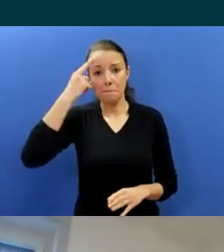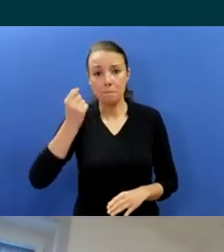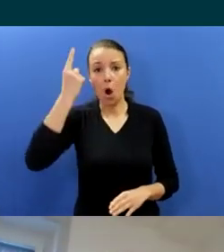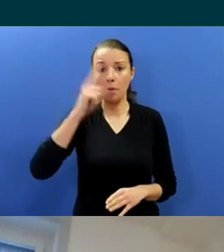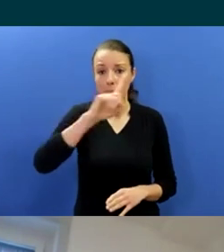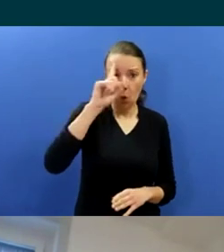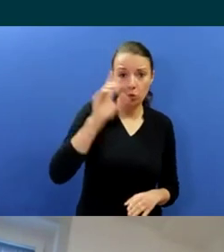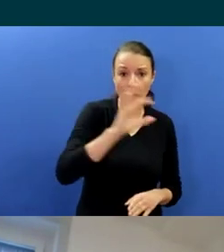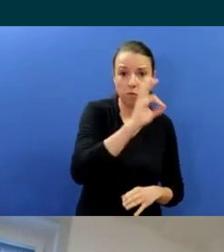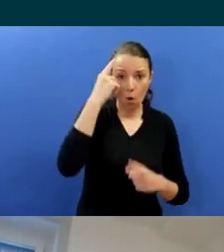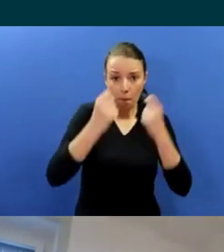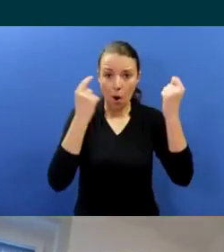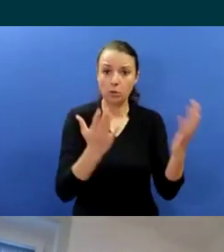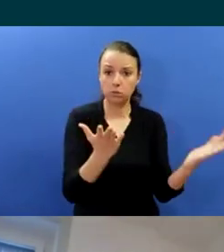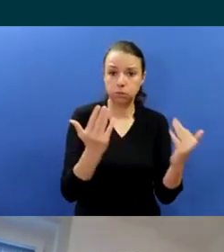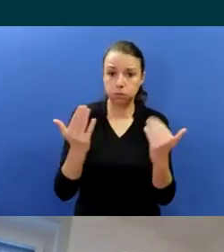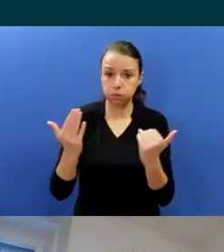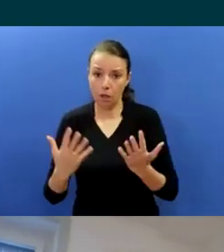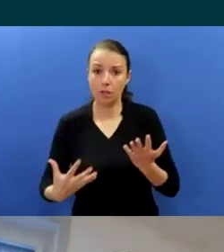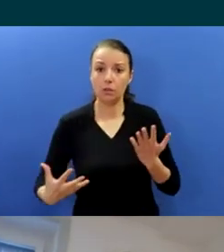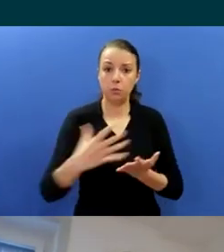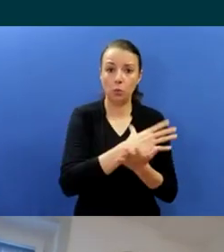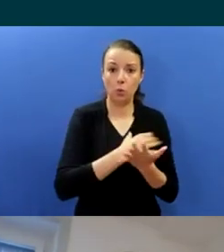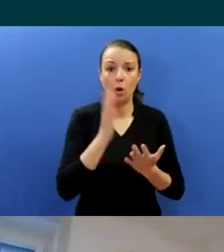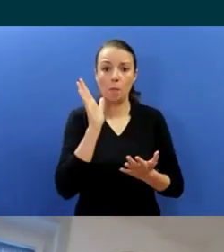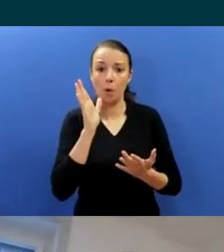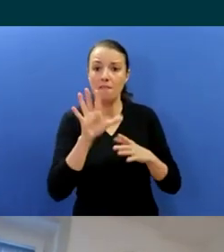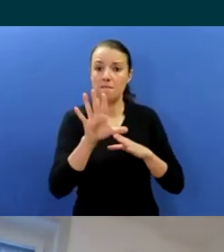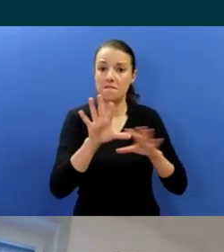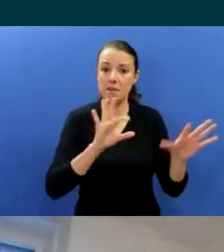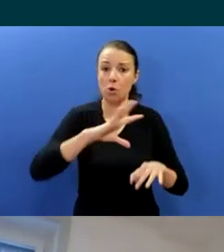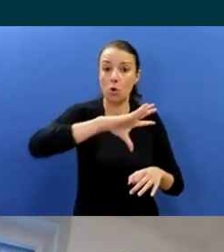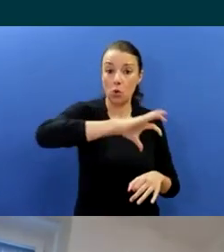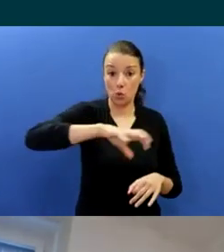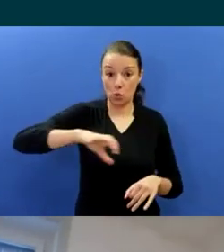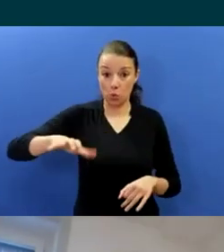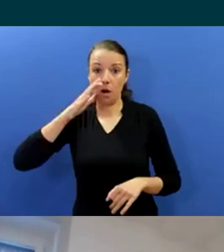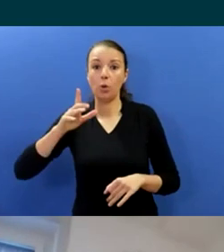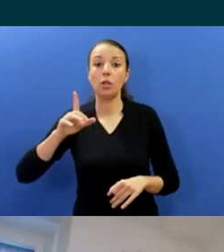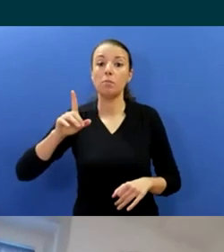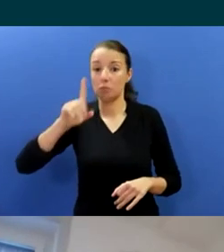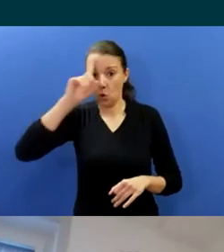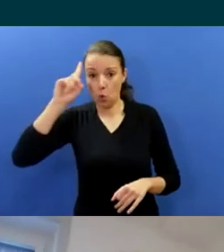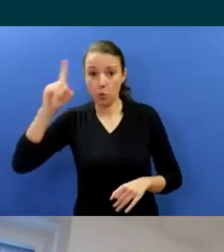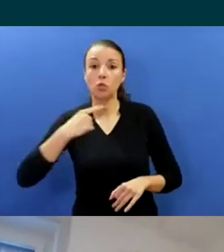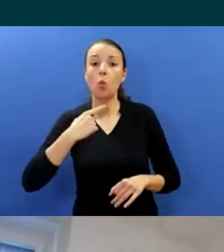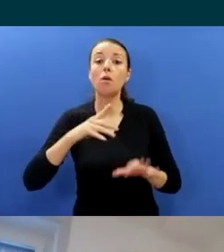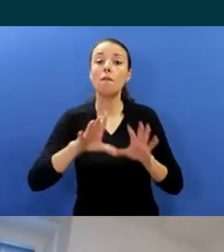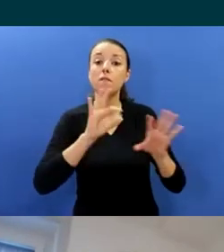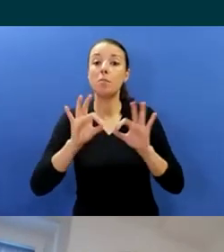them together, and in the order there was a public vote going on using DESI, the Decidim platform. And